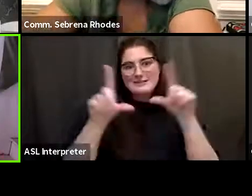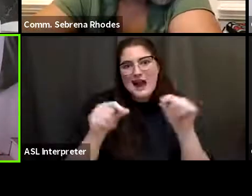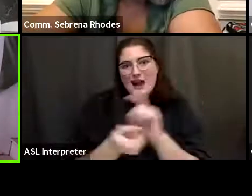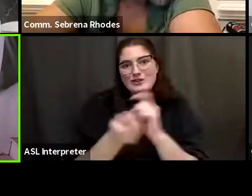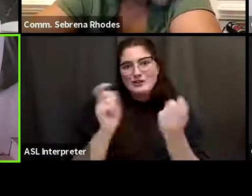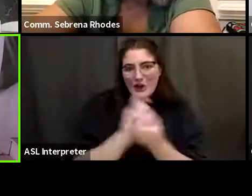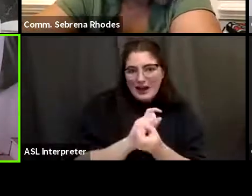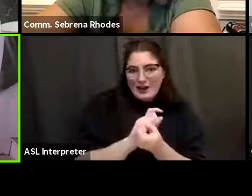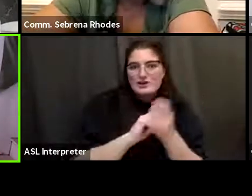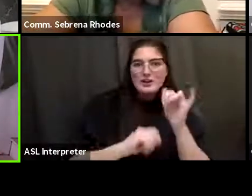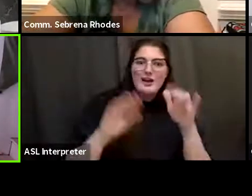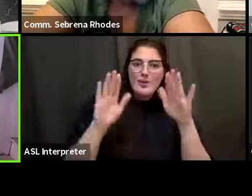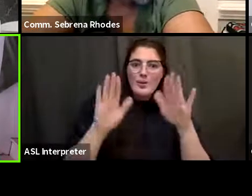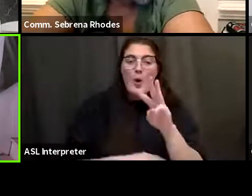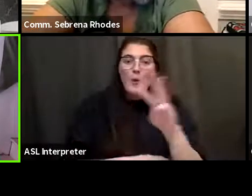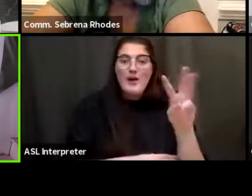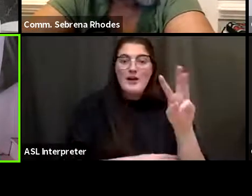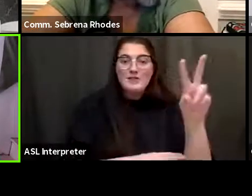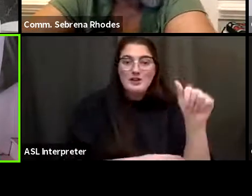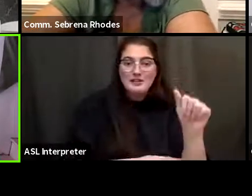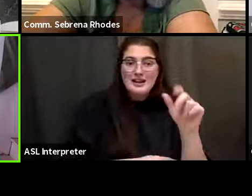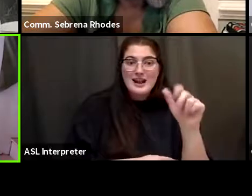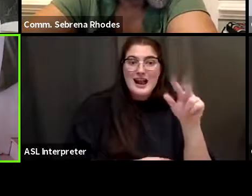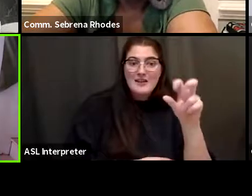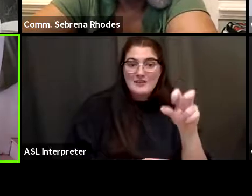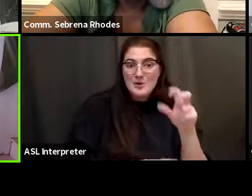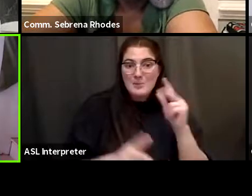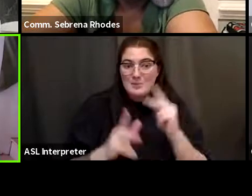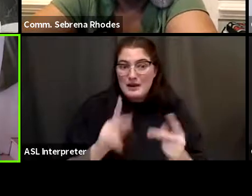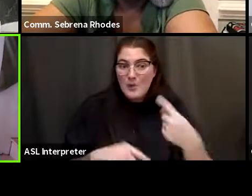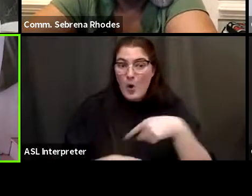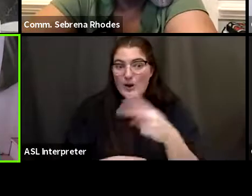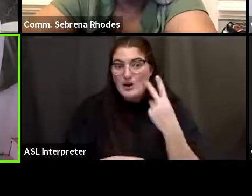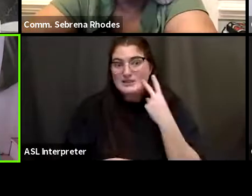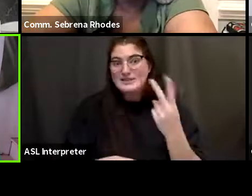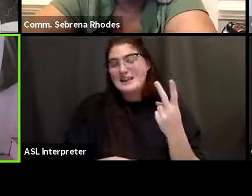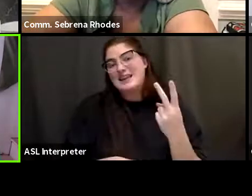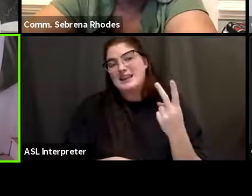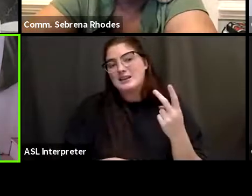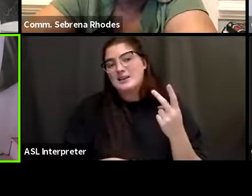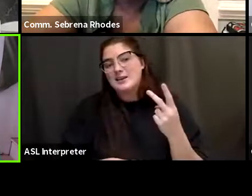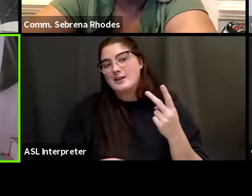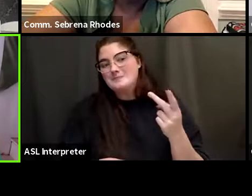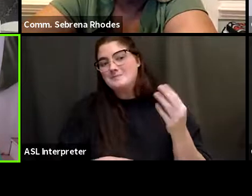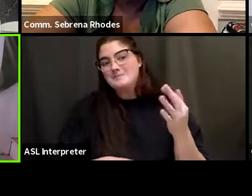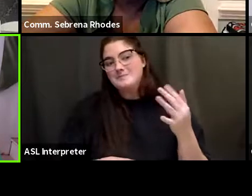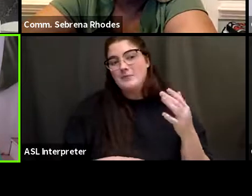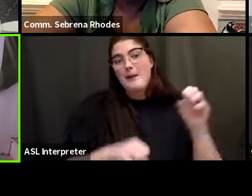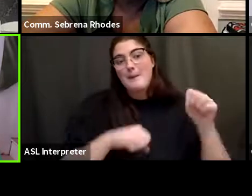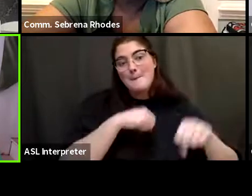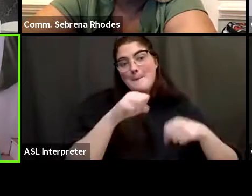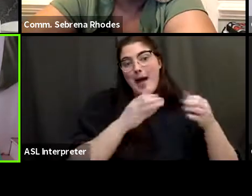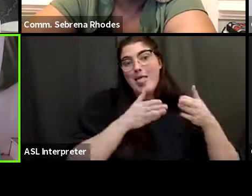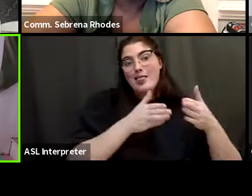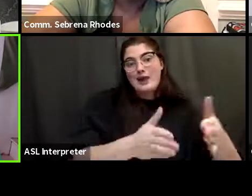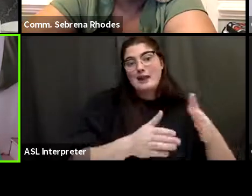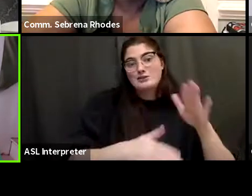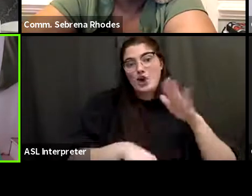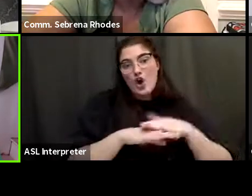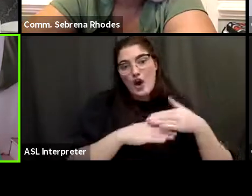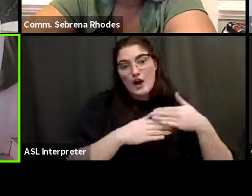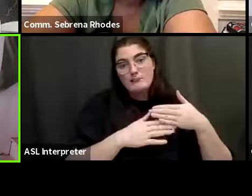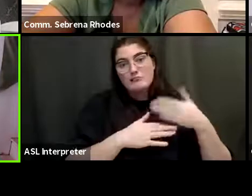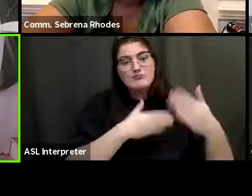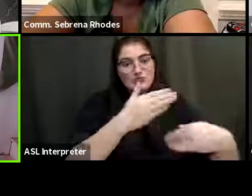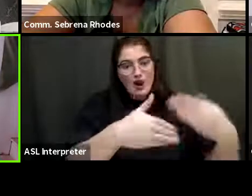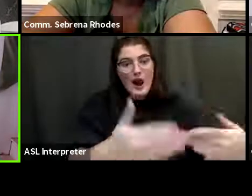great. West Virginia Avenue people, we are seeing the bike lanes are on track.